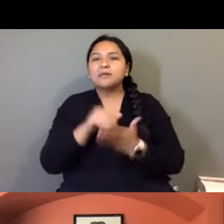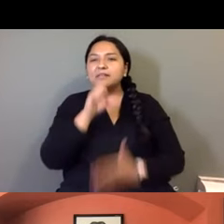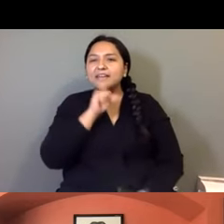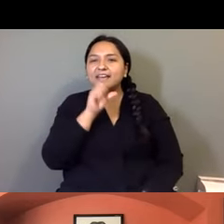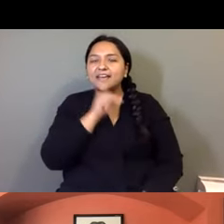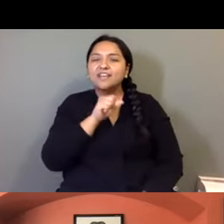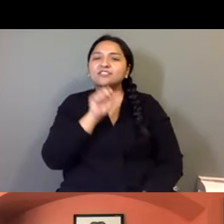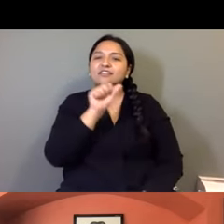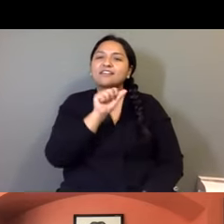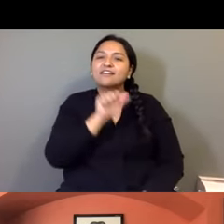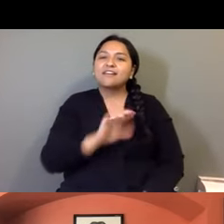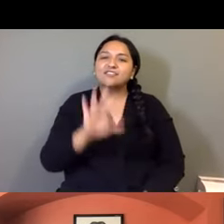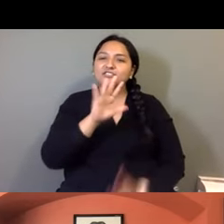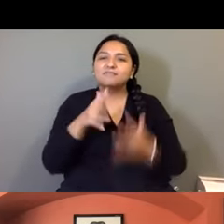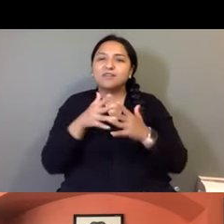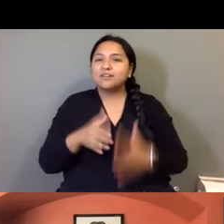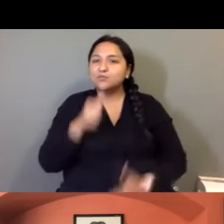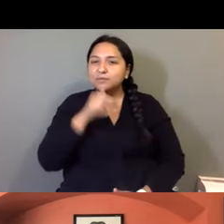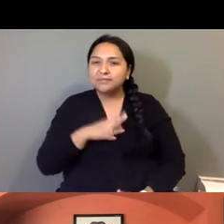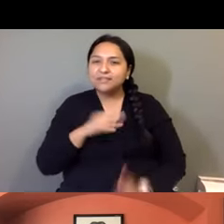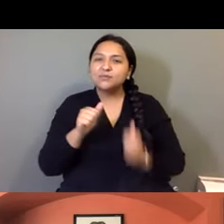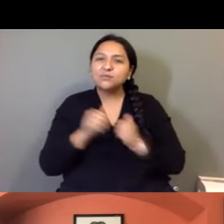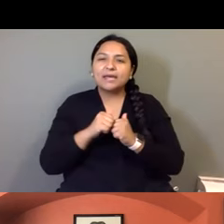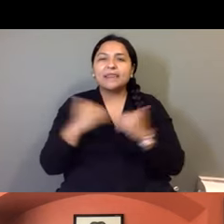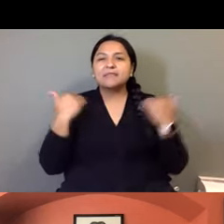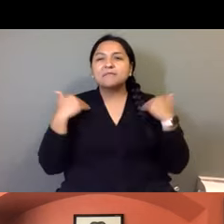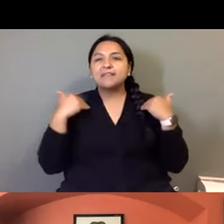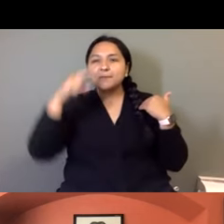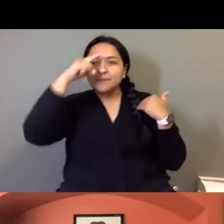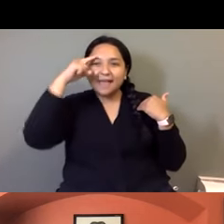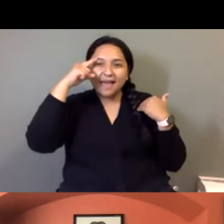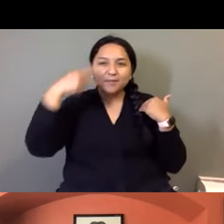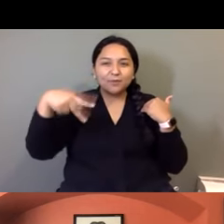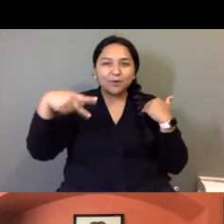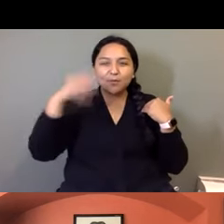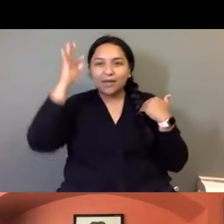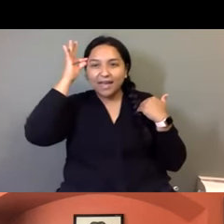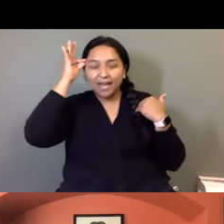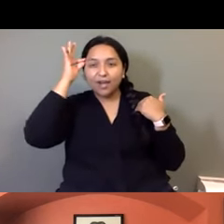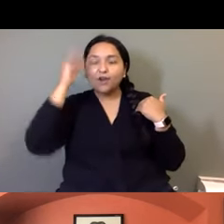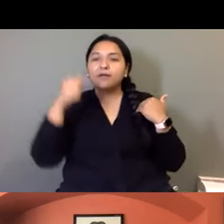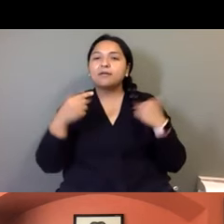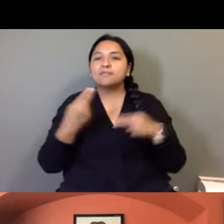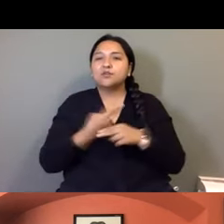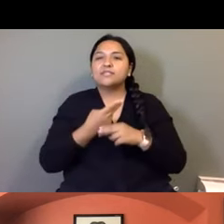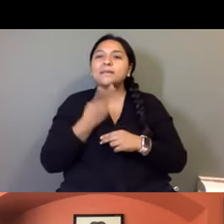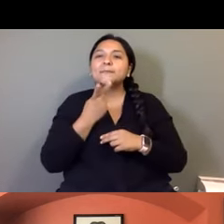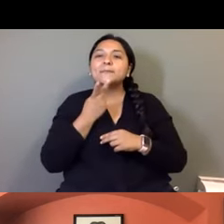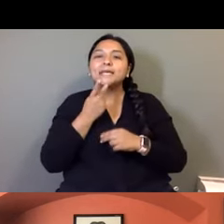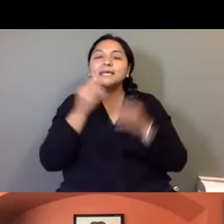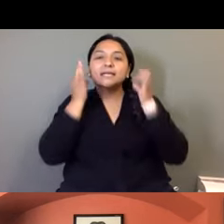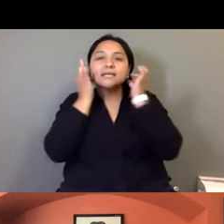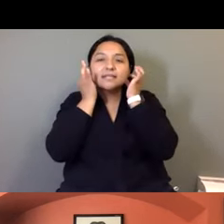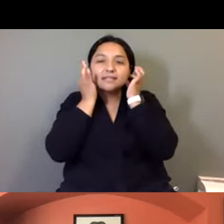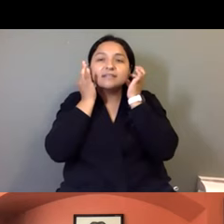with mid-length black and purple hair. I'm wearing a pink coral necklace, and